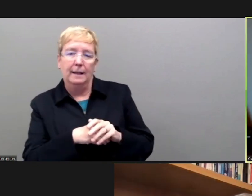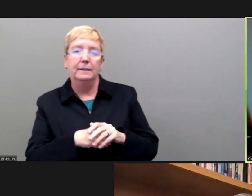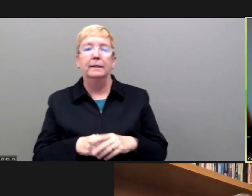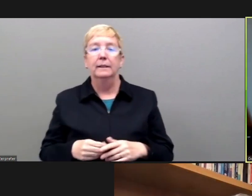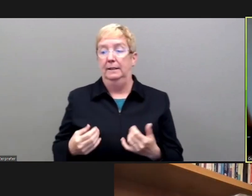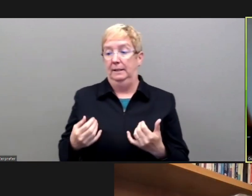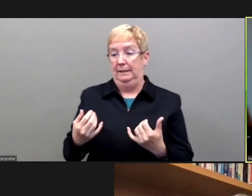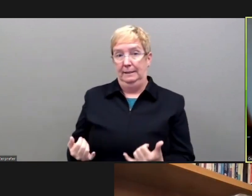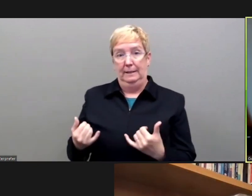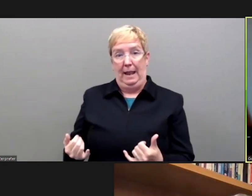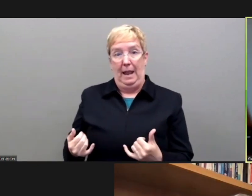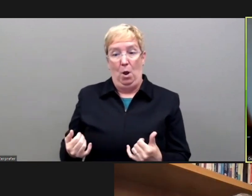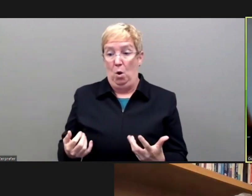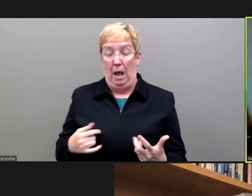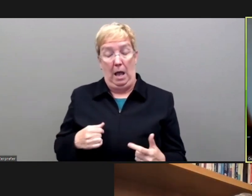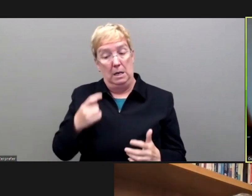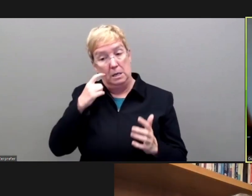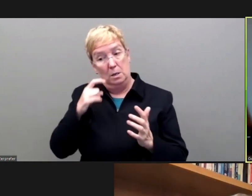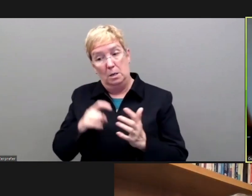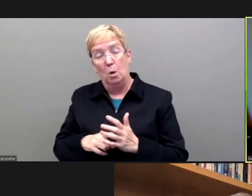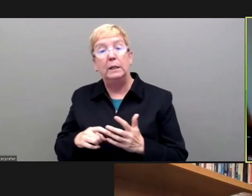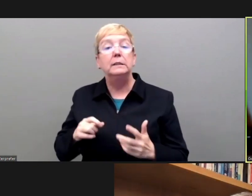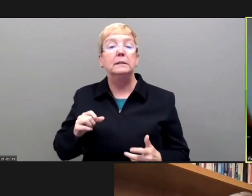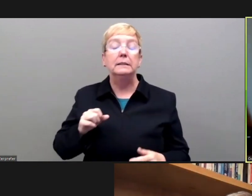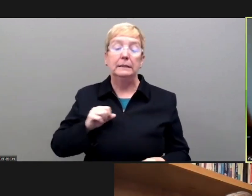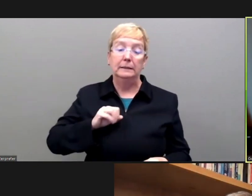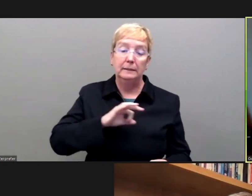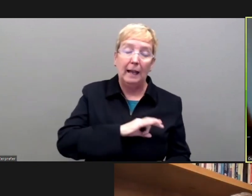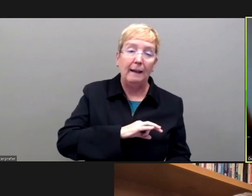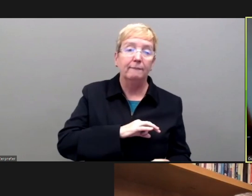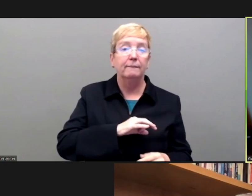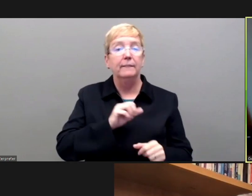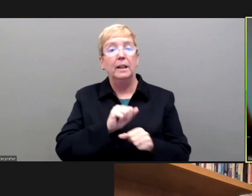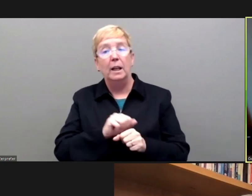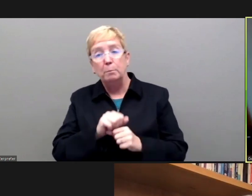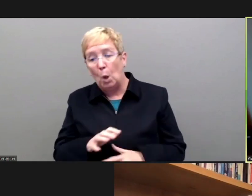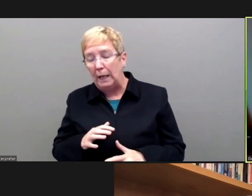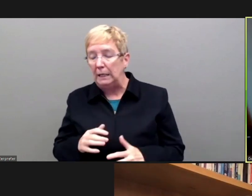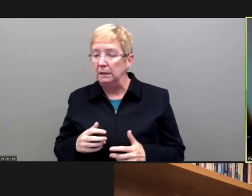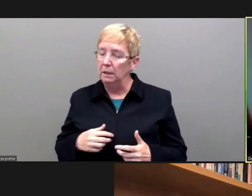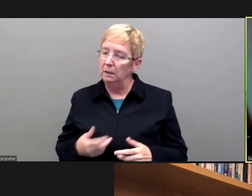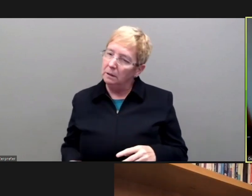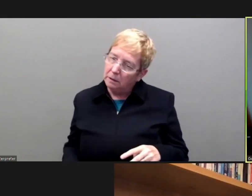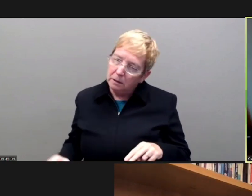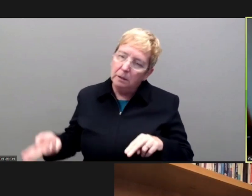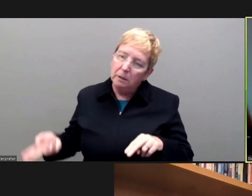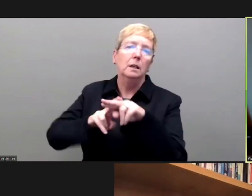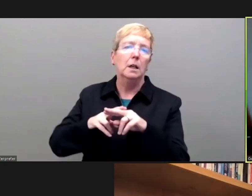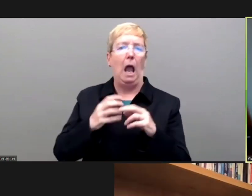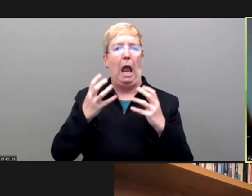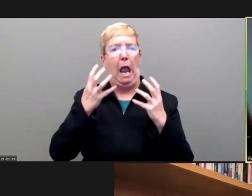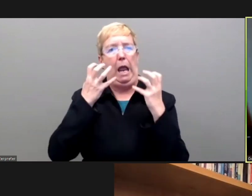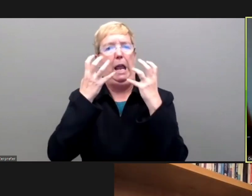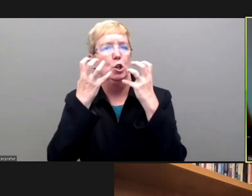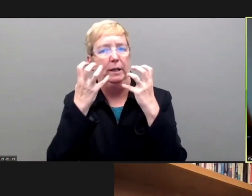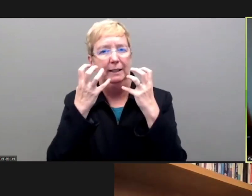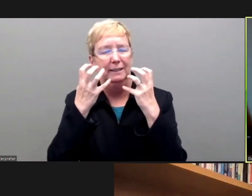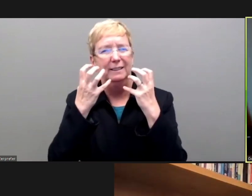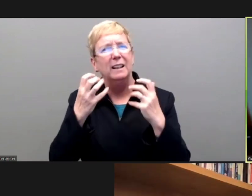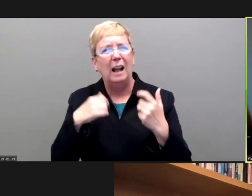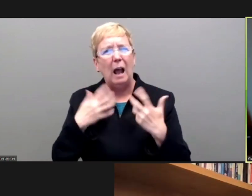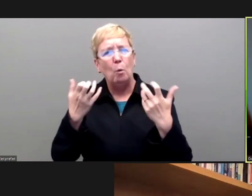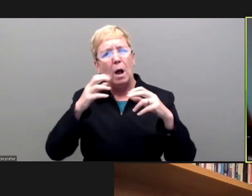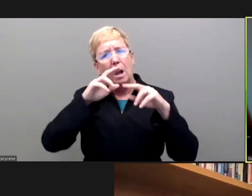escalation of anger among employees about what's occurring, and we need to de-escalate that. This has become,